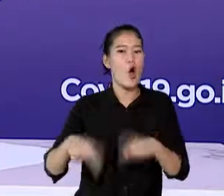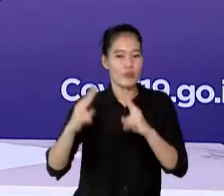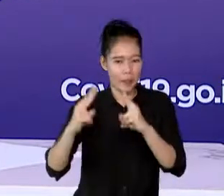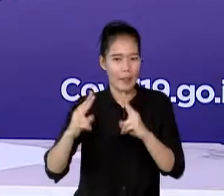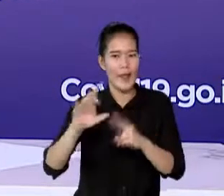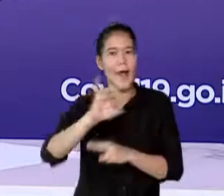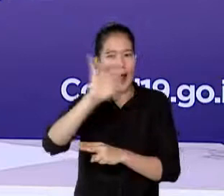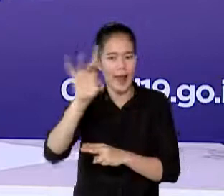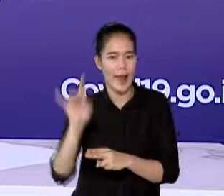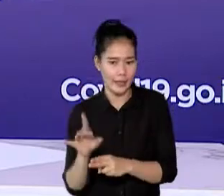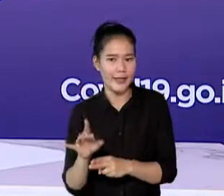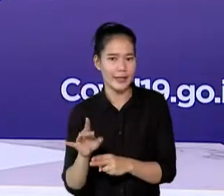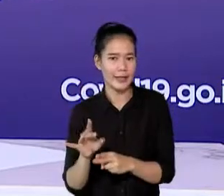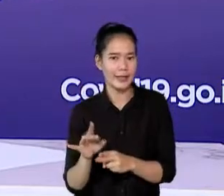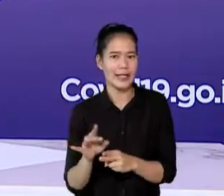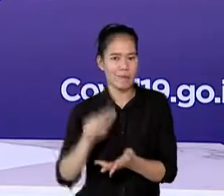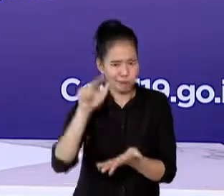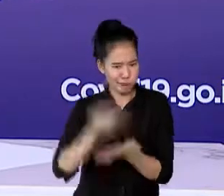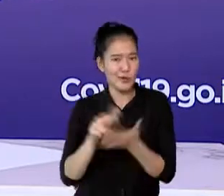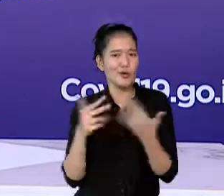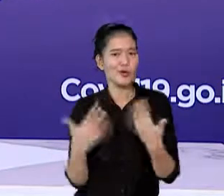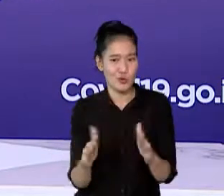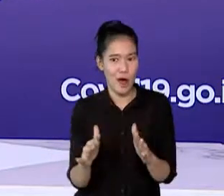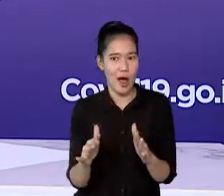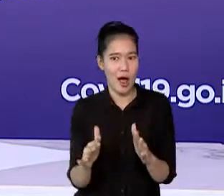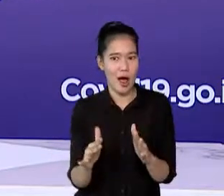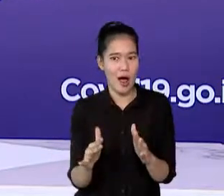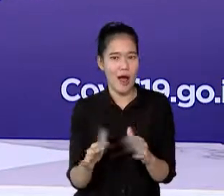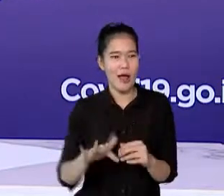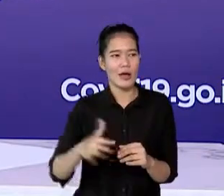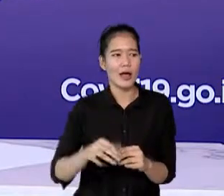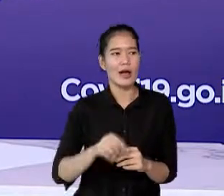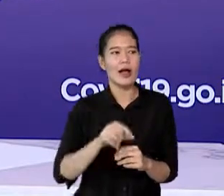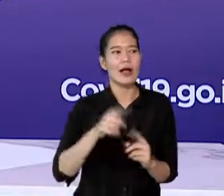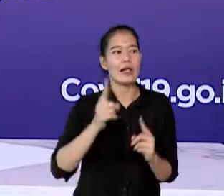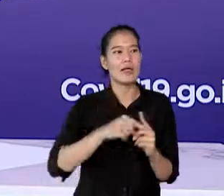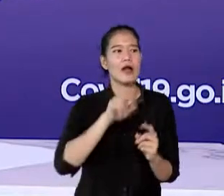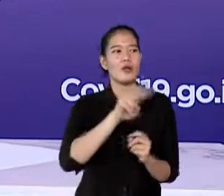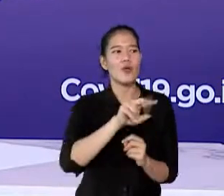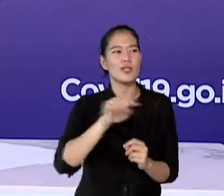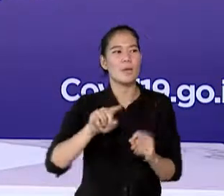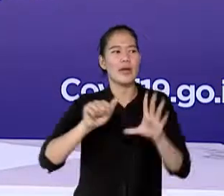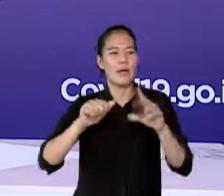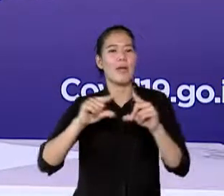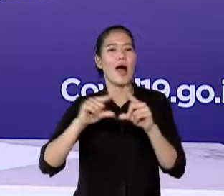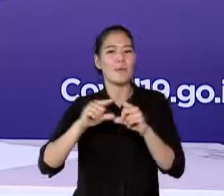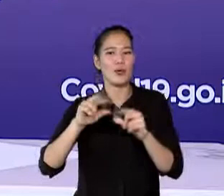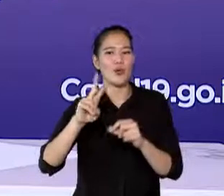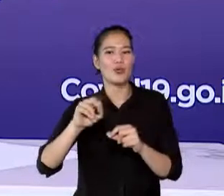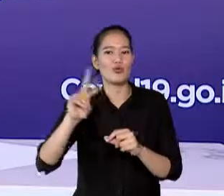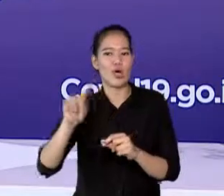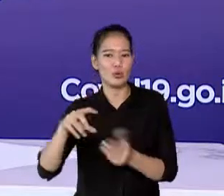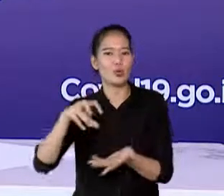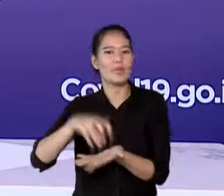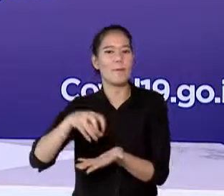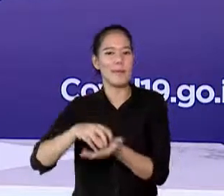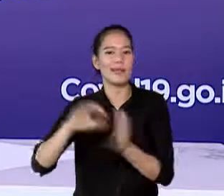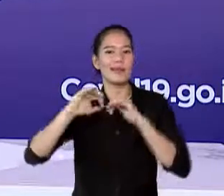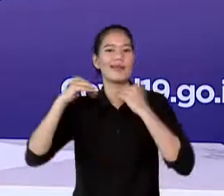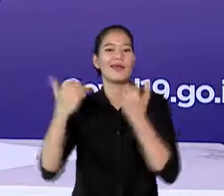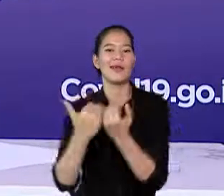others on the 2nd to 6th April 2021 at Gelora Bung